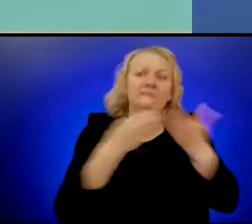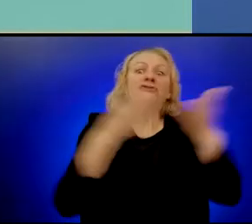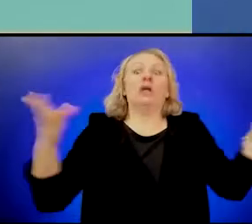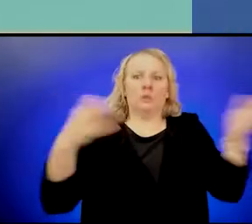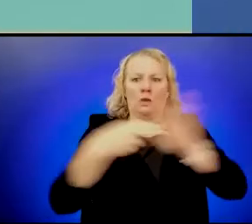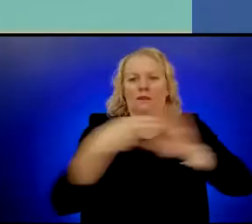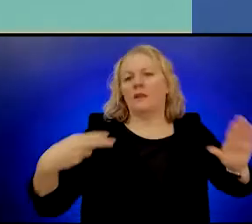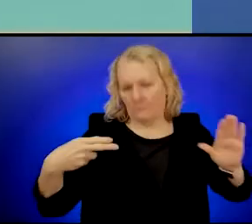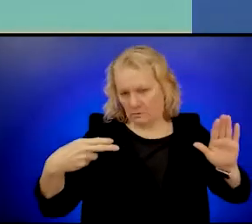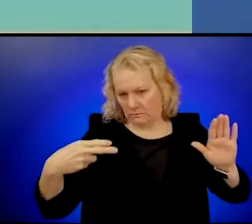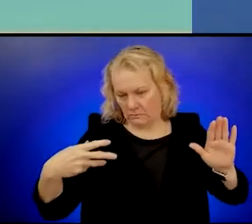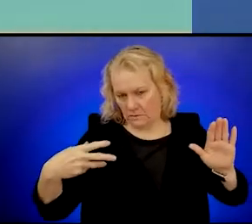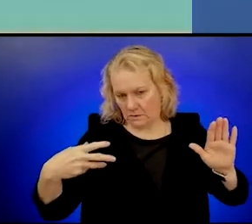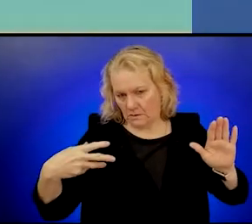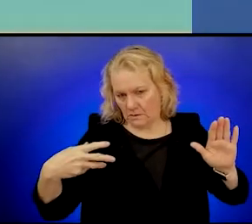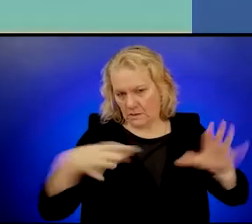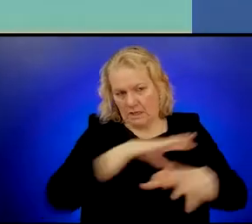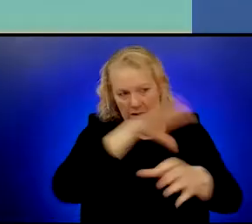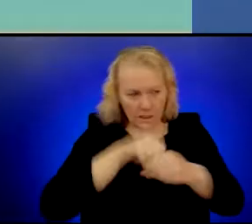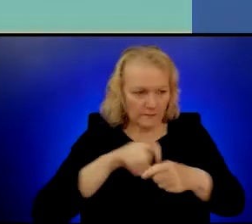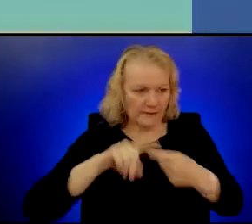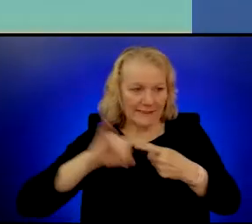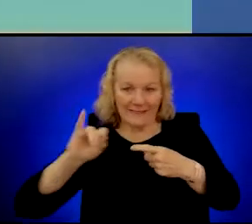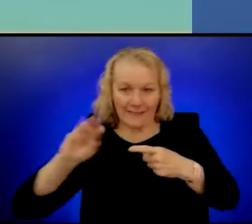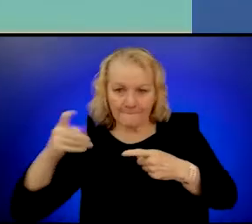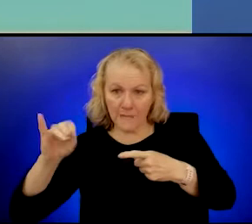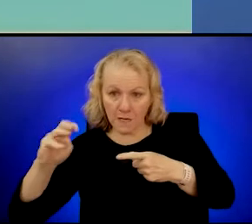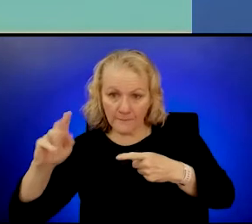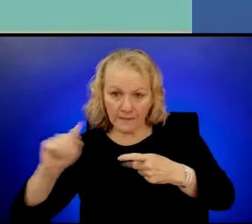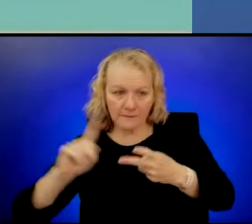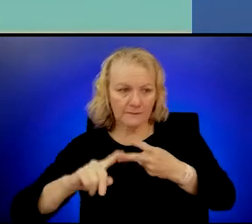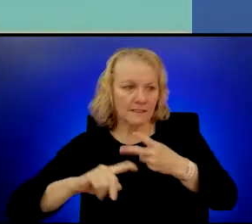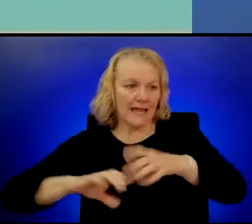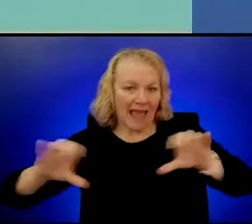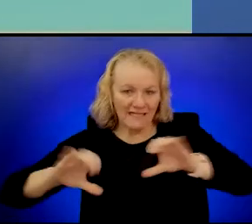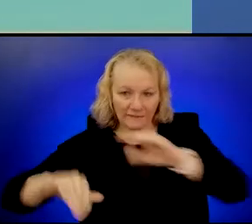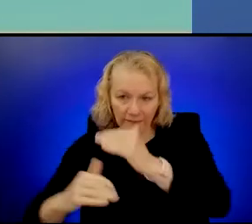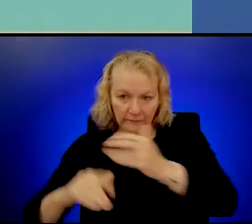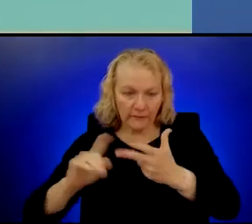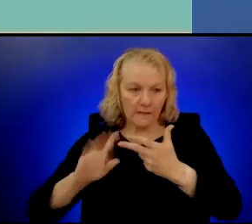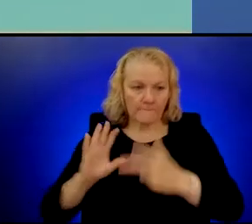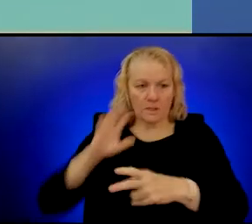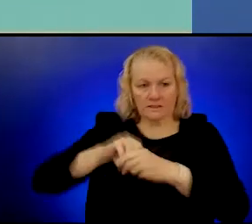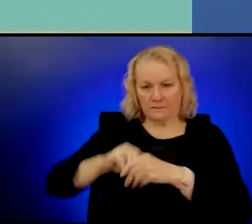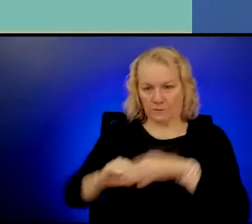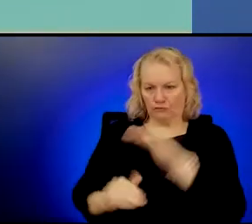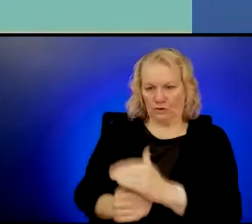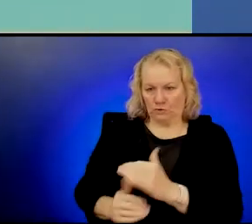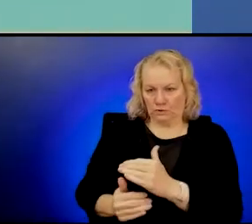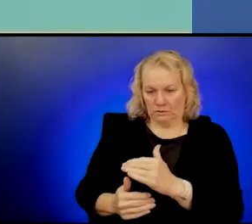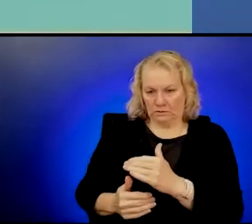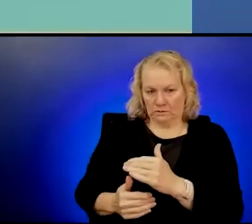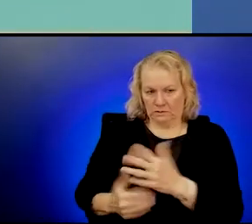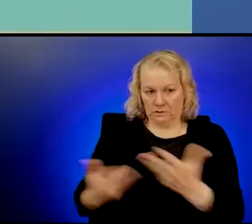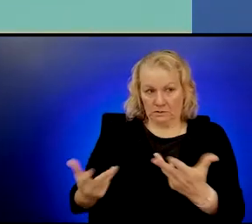covers impairment, activity limitations, and participant restrictions. So